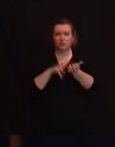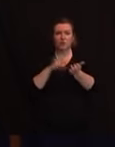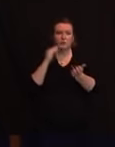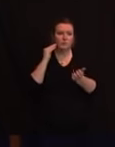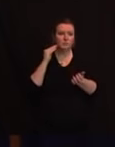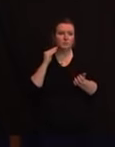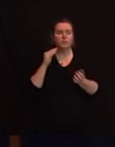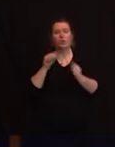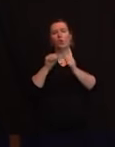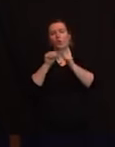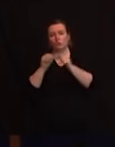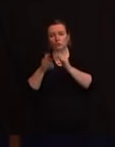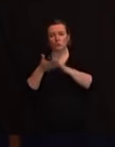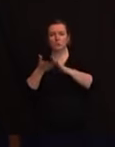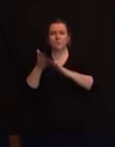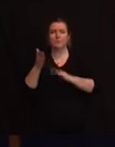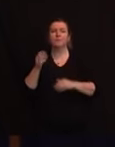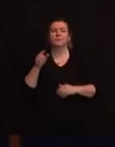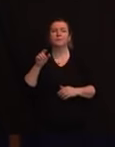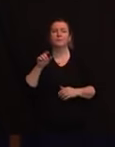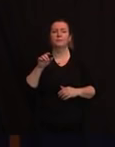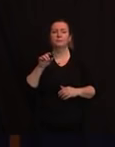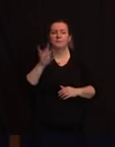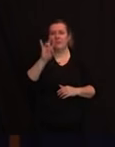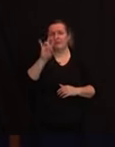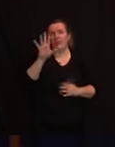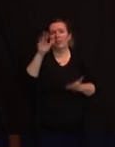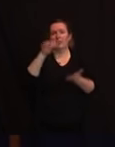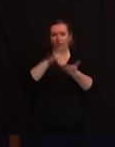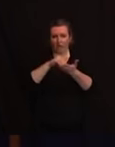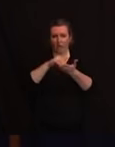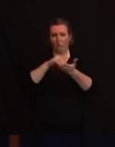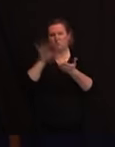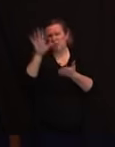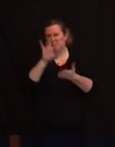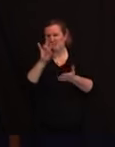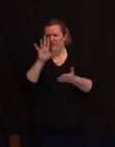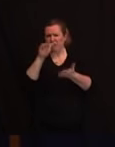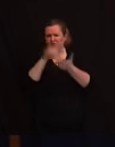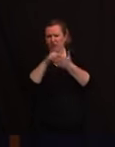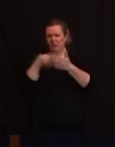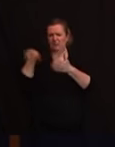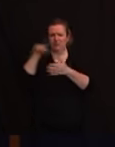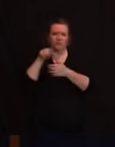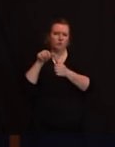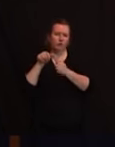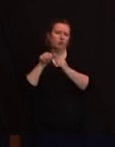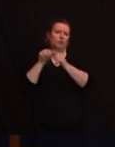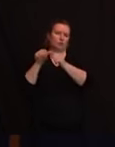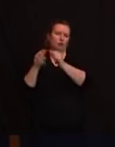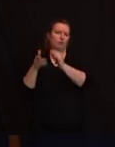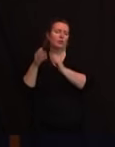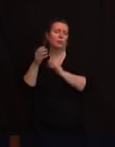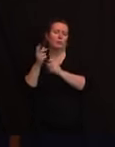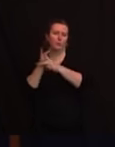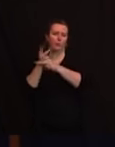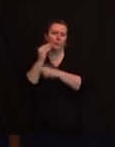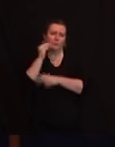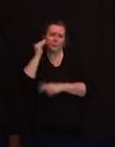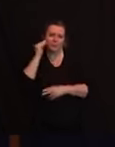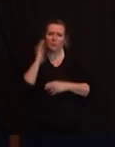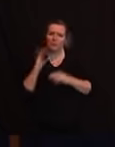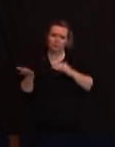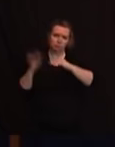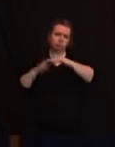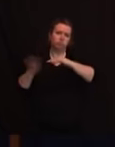over 75,000. We're concerned about several of them that have increasing cases and